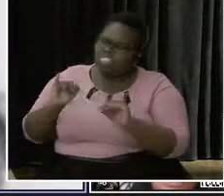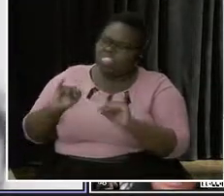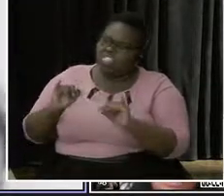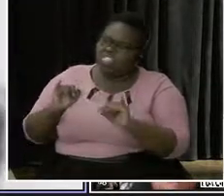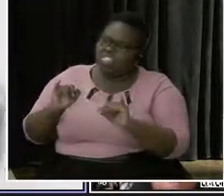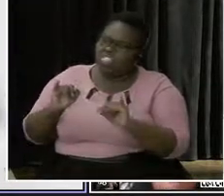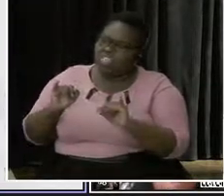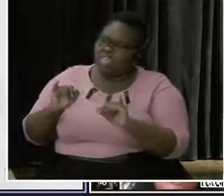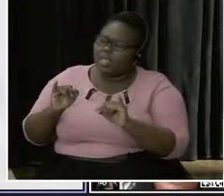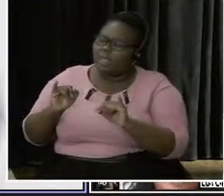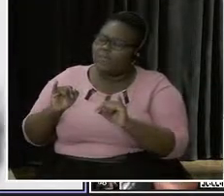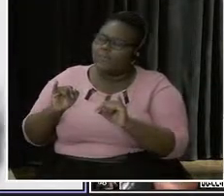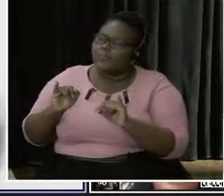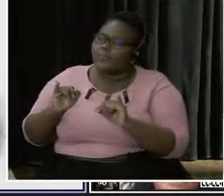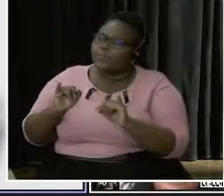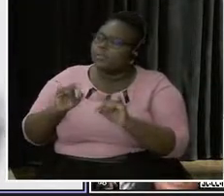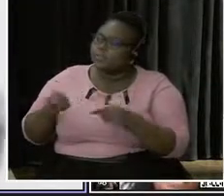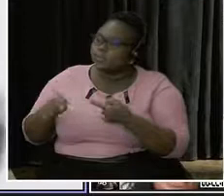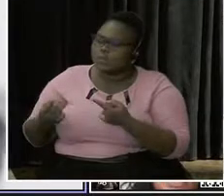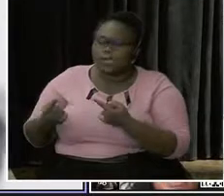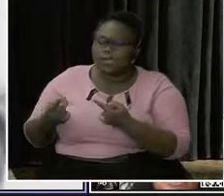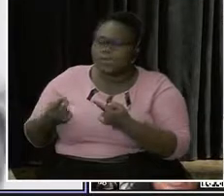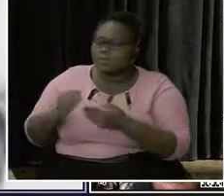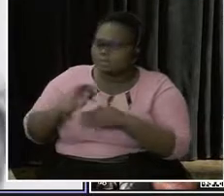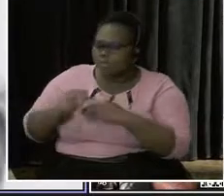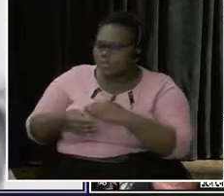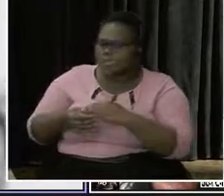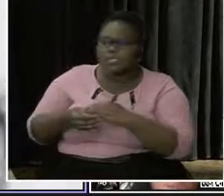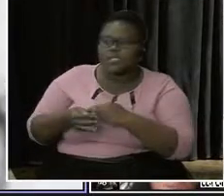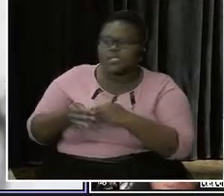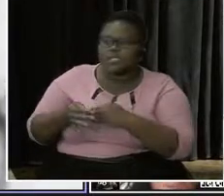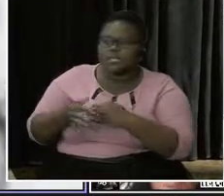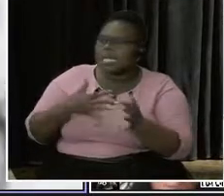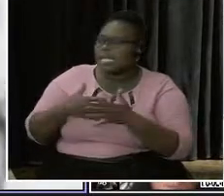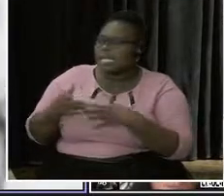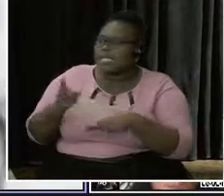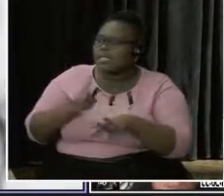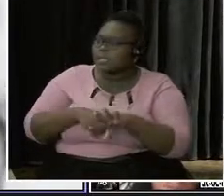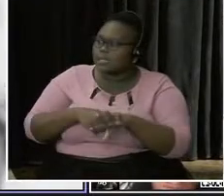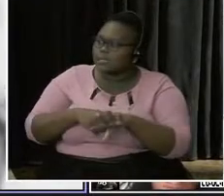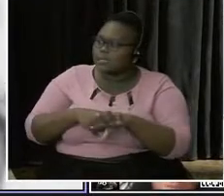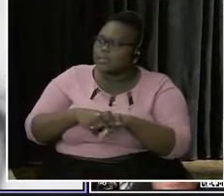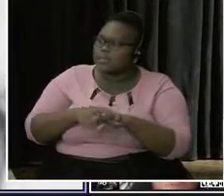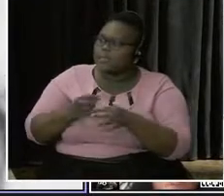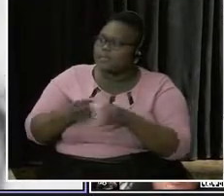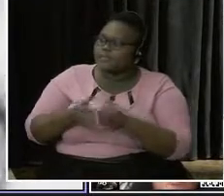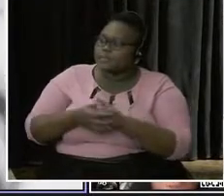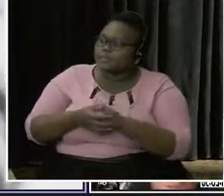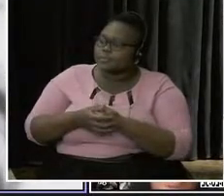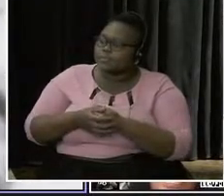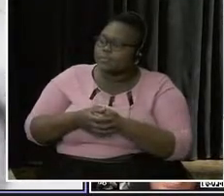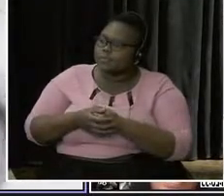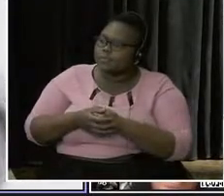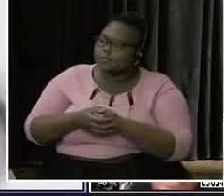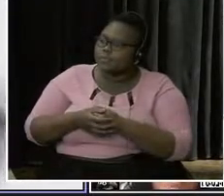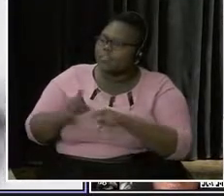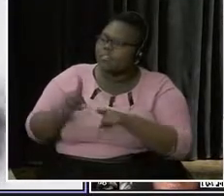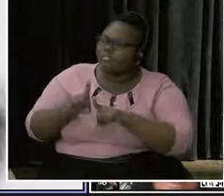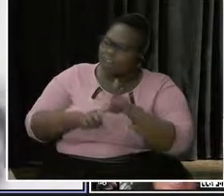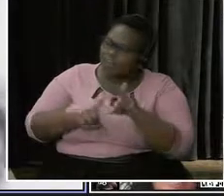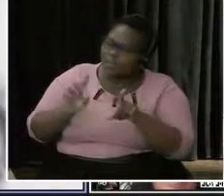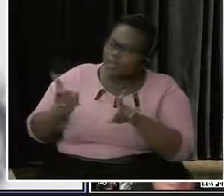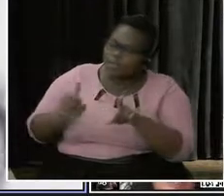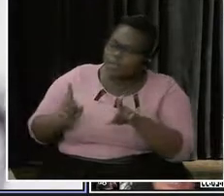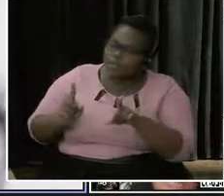short of offering any real-time protection, with glaring failures in many critical units. The failures are